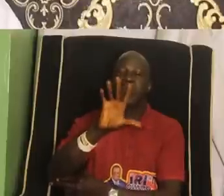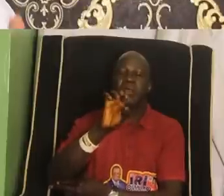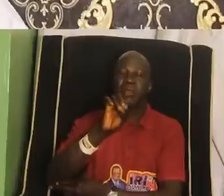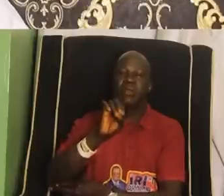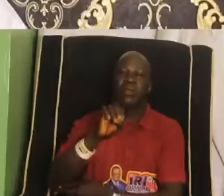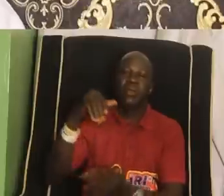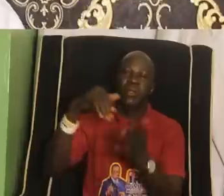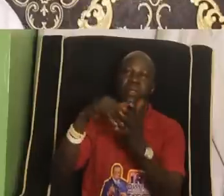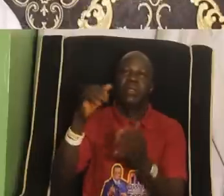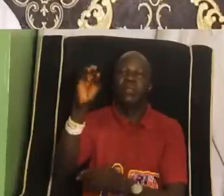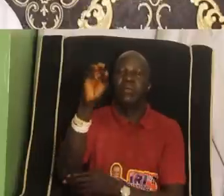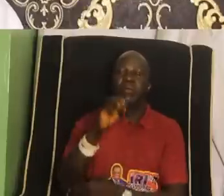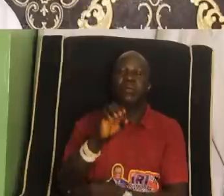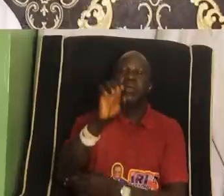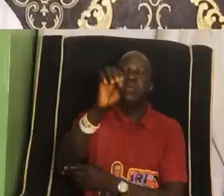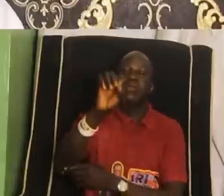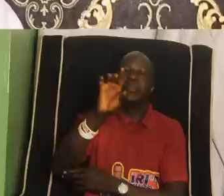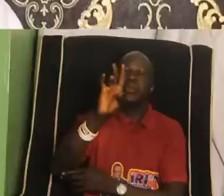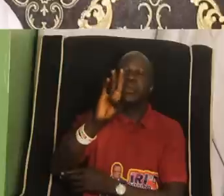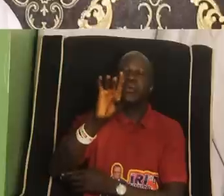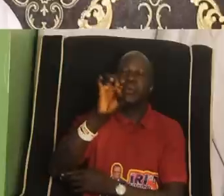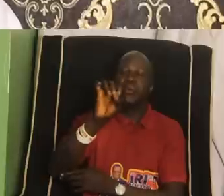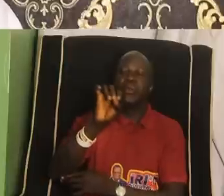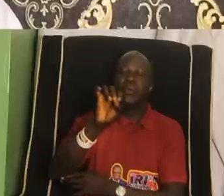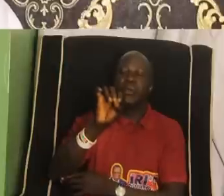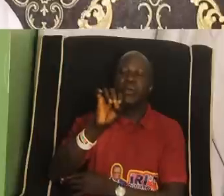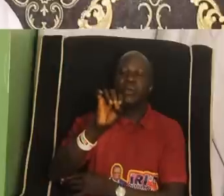070-30-56-76-50. But let us see. Yeah, it's again